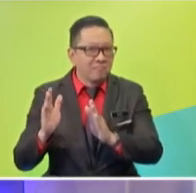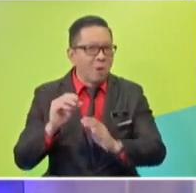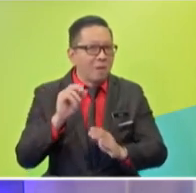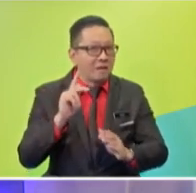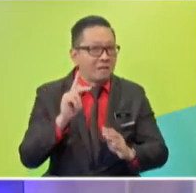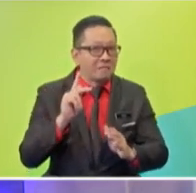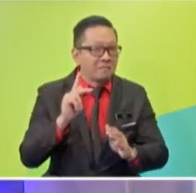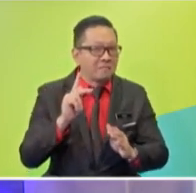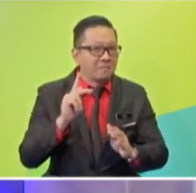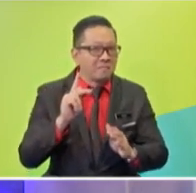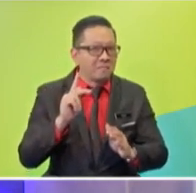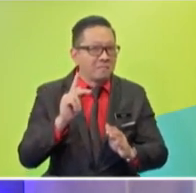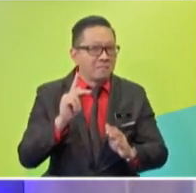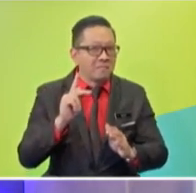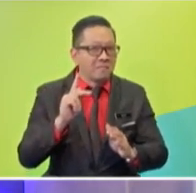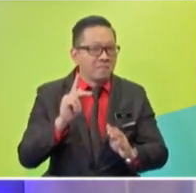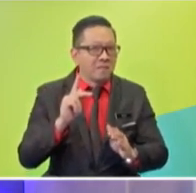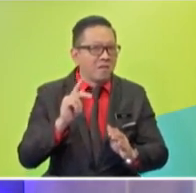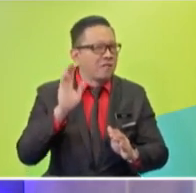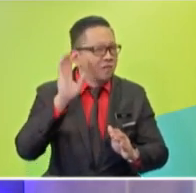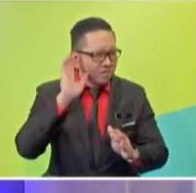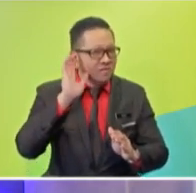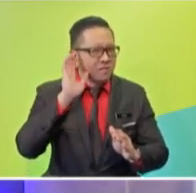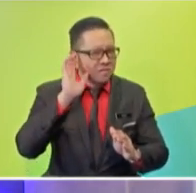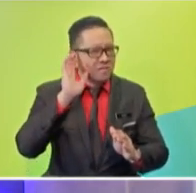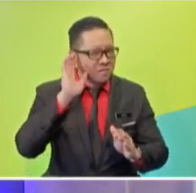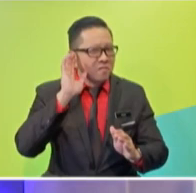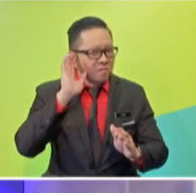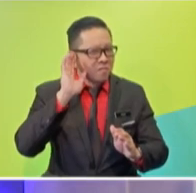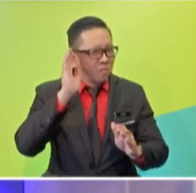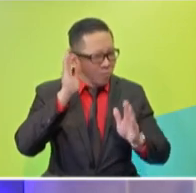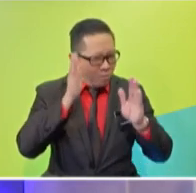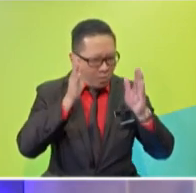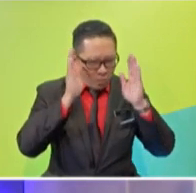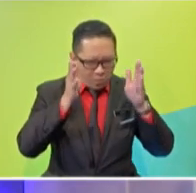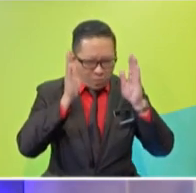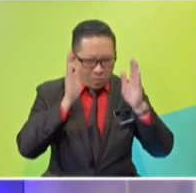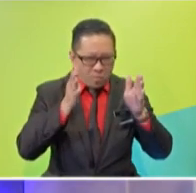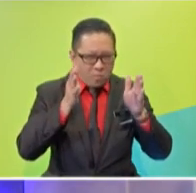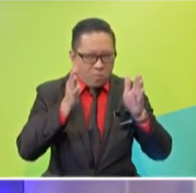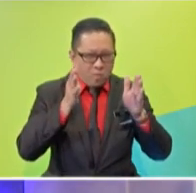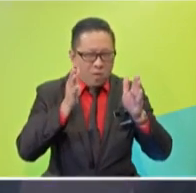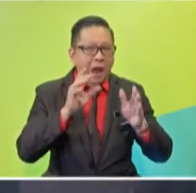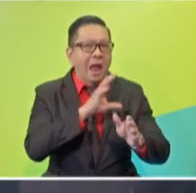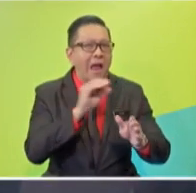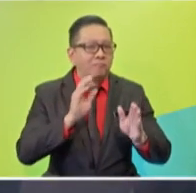I'm not going to reveal it yet. Okay, so they need to listen attentively to the audio after this. So can we proceed? Of course.